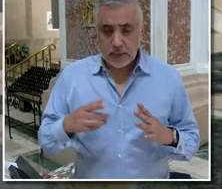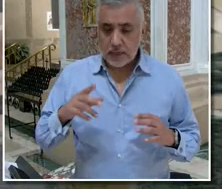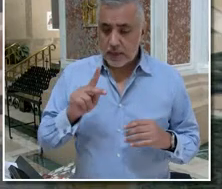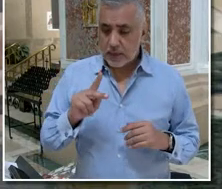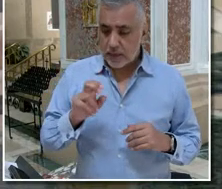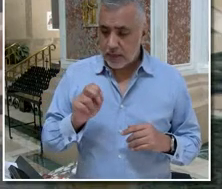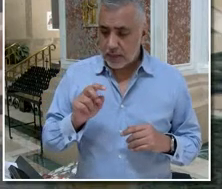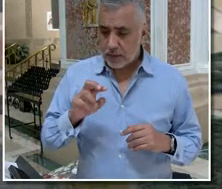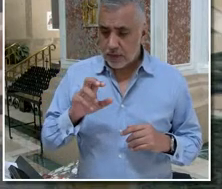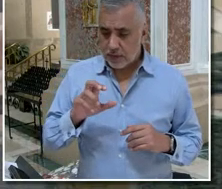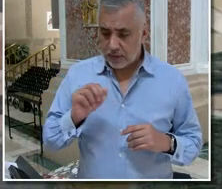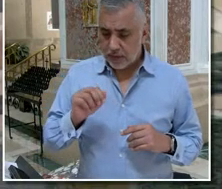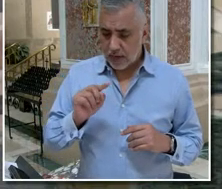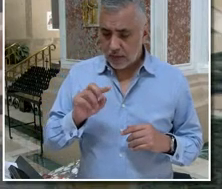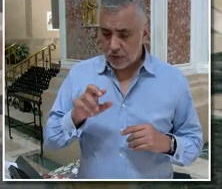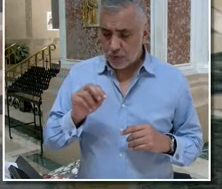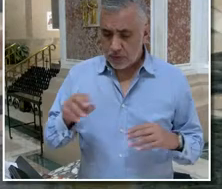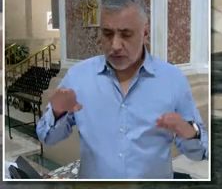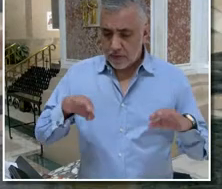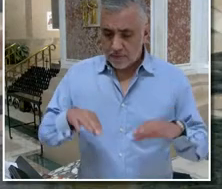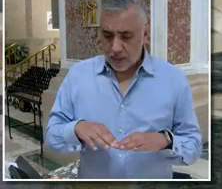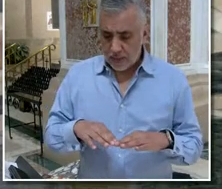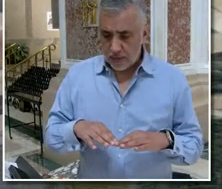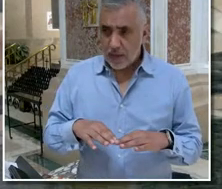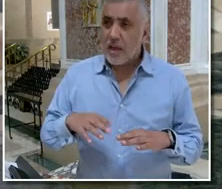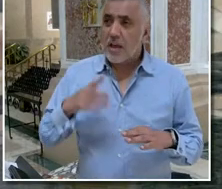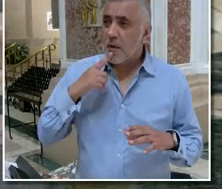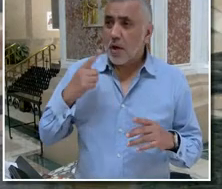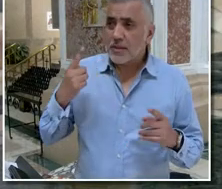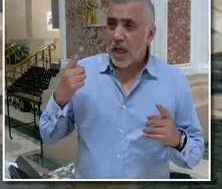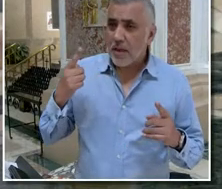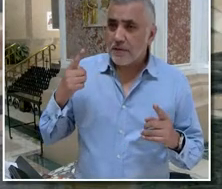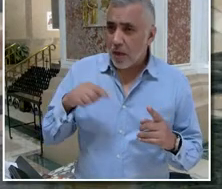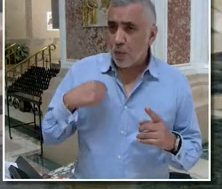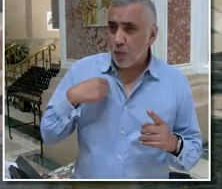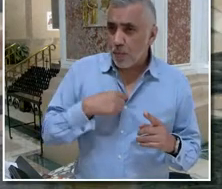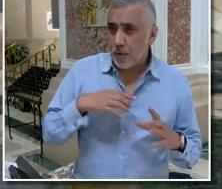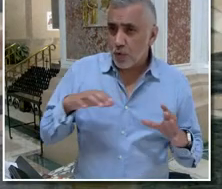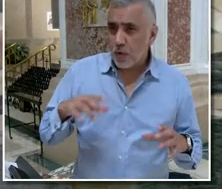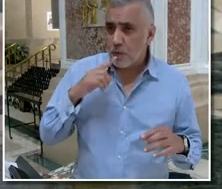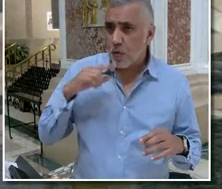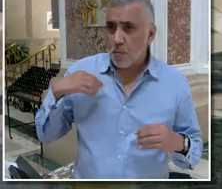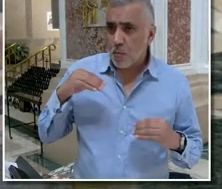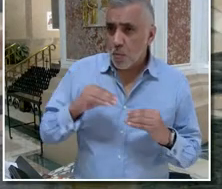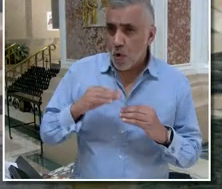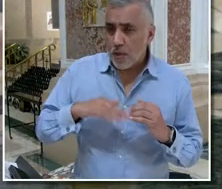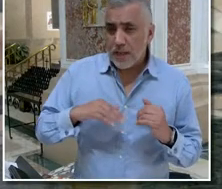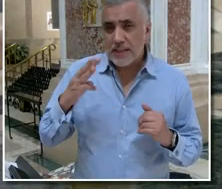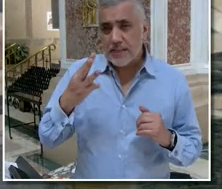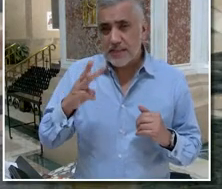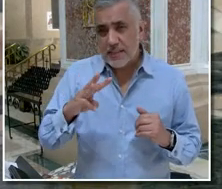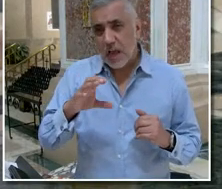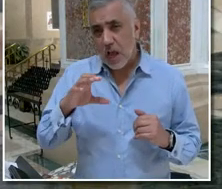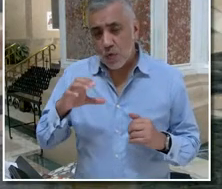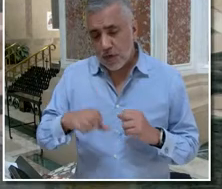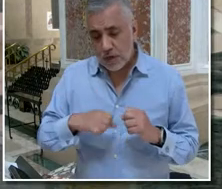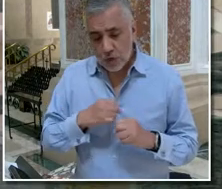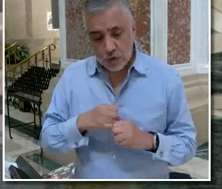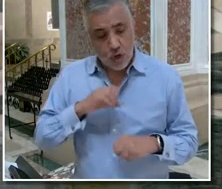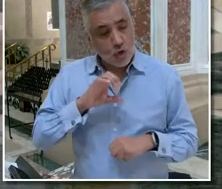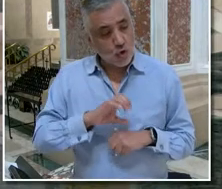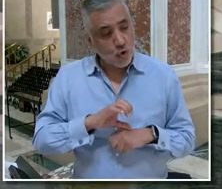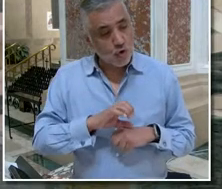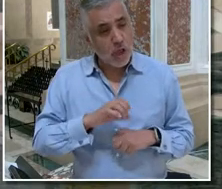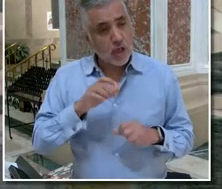Valley, as it has for more than 1,600 years, as the church has chosen